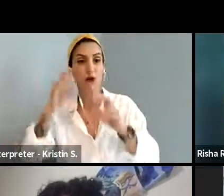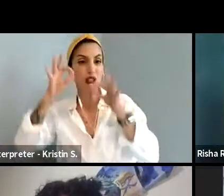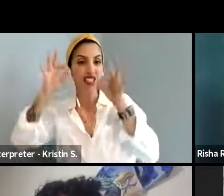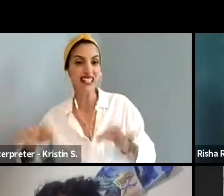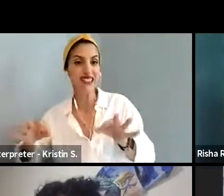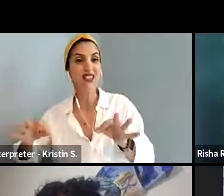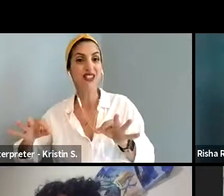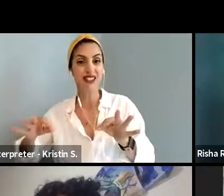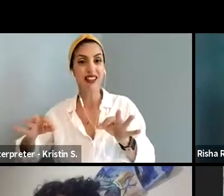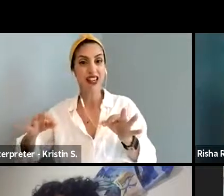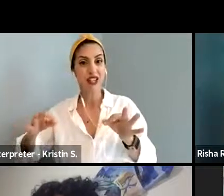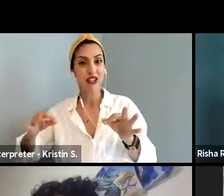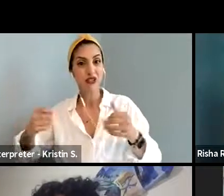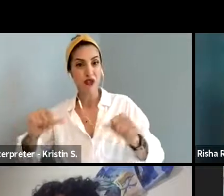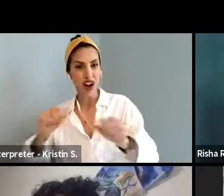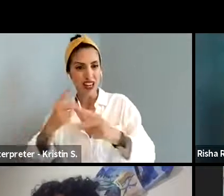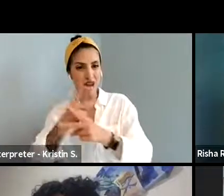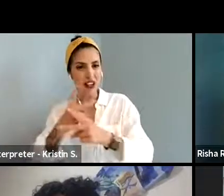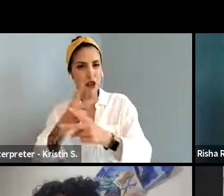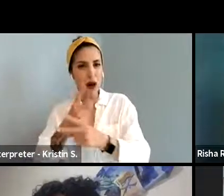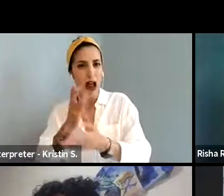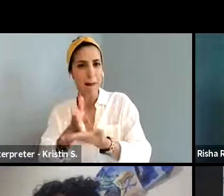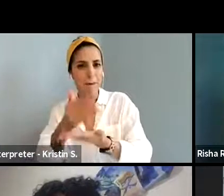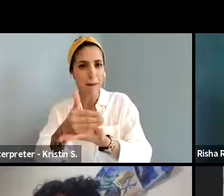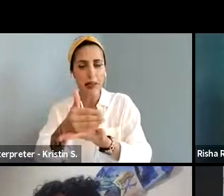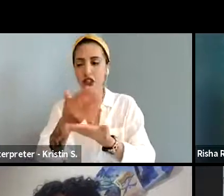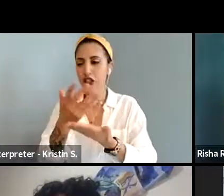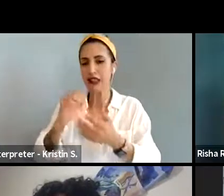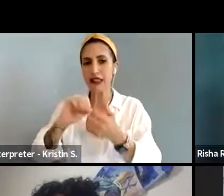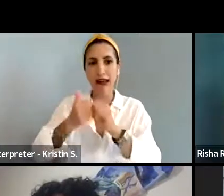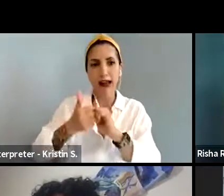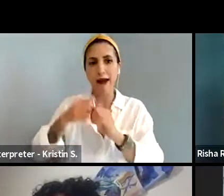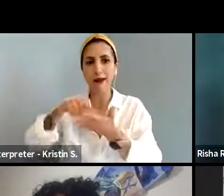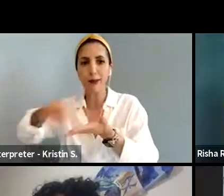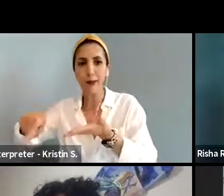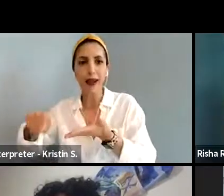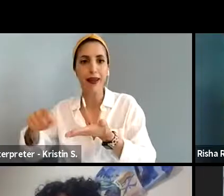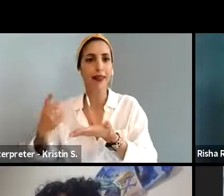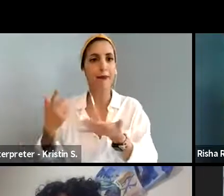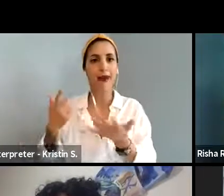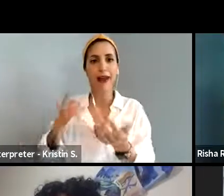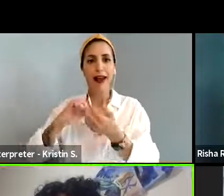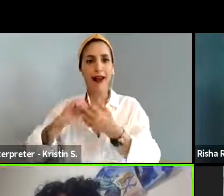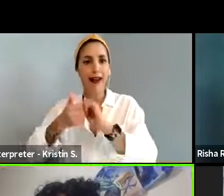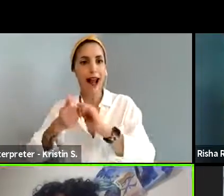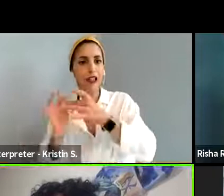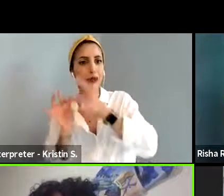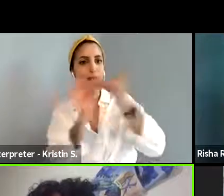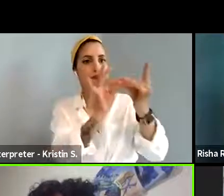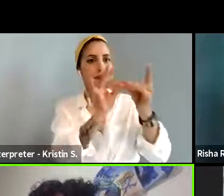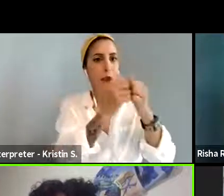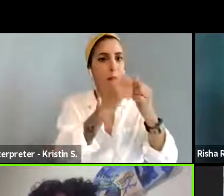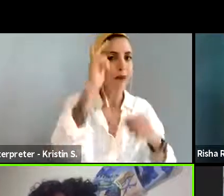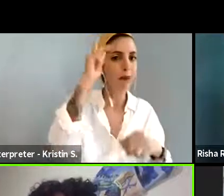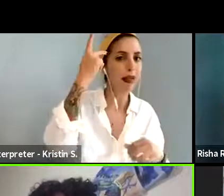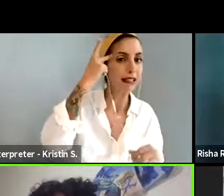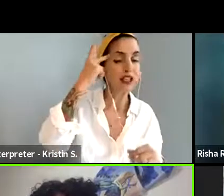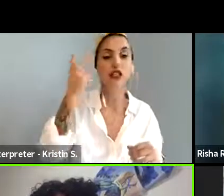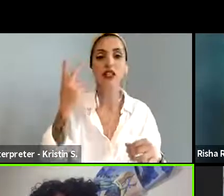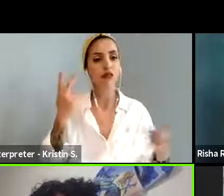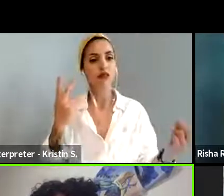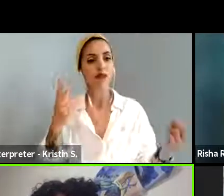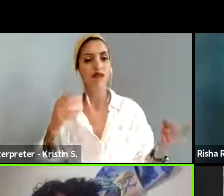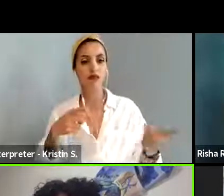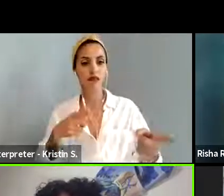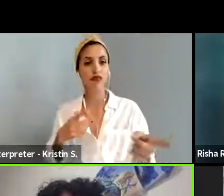whatever of, excuse me, like, what do we do next? Like, we don't need the politicians. Like, no, we gotta speak